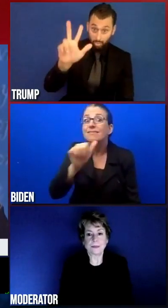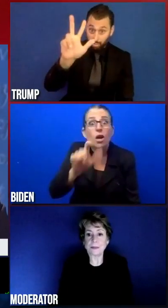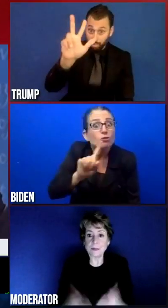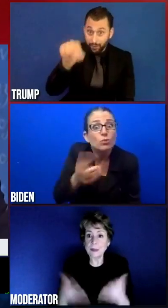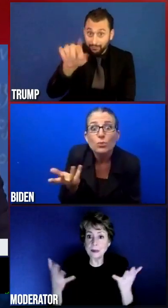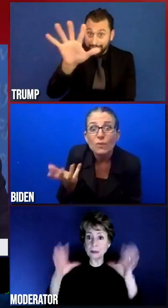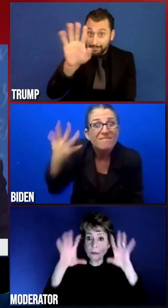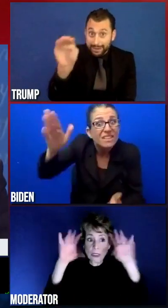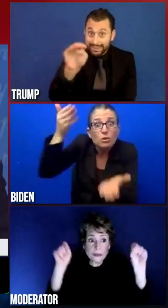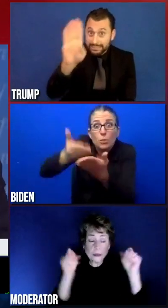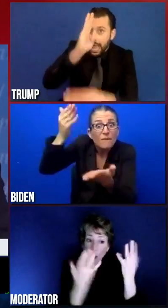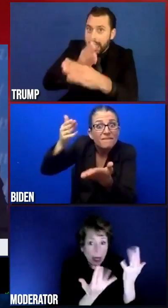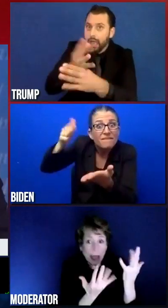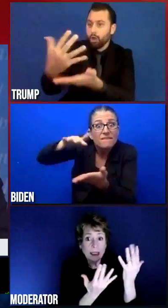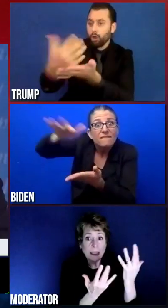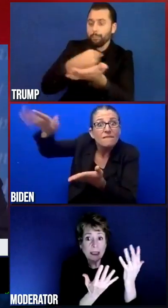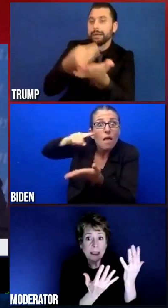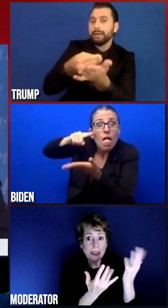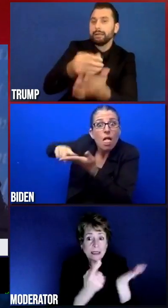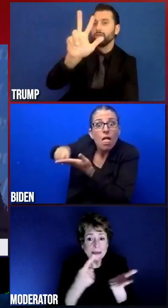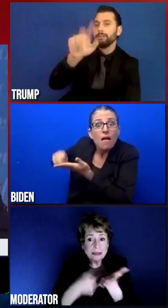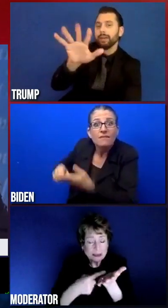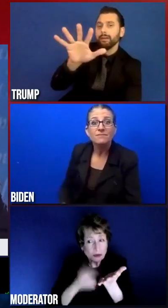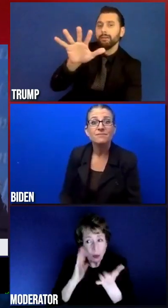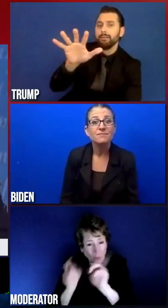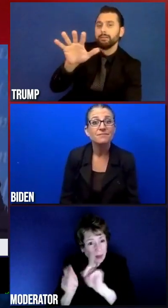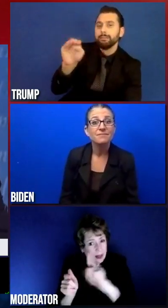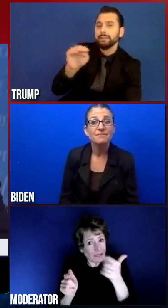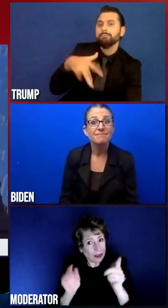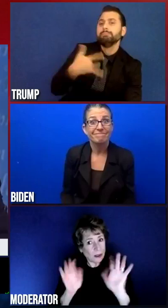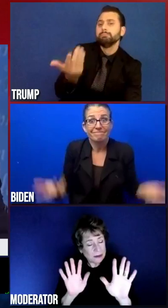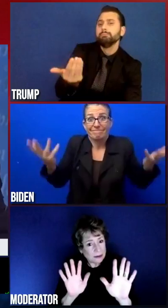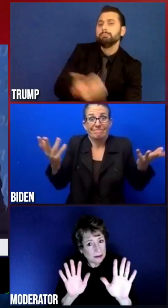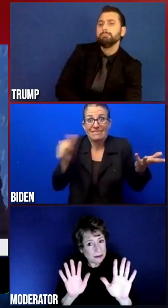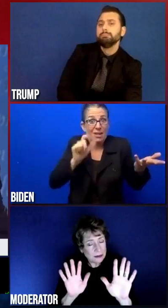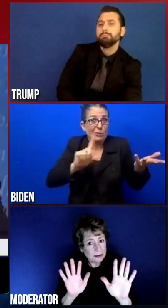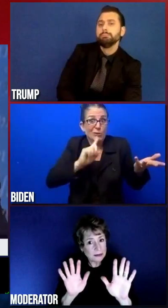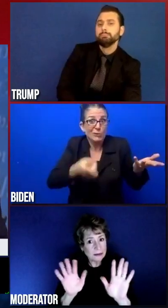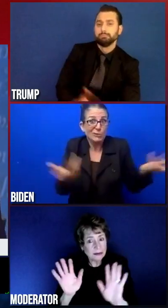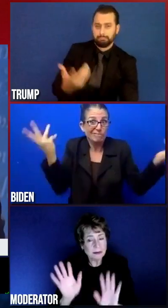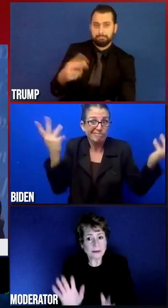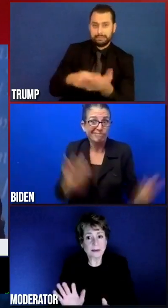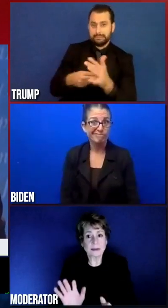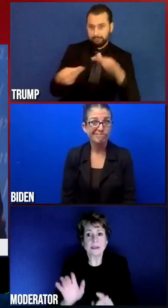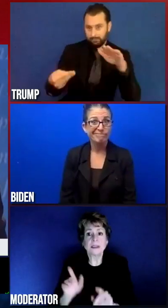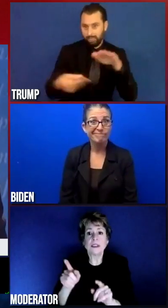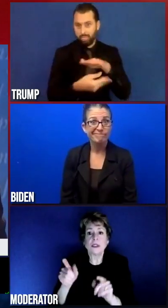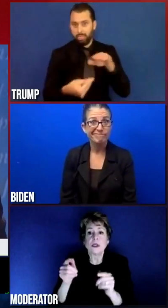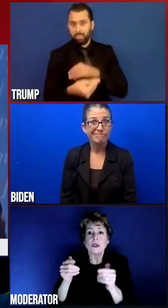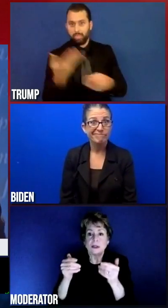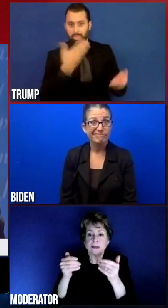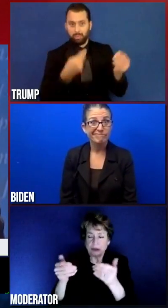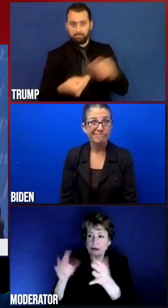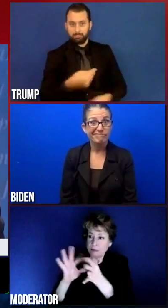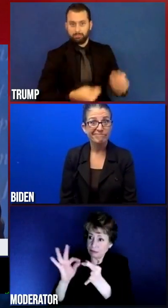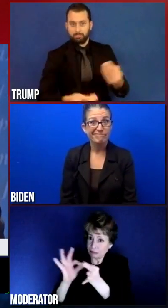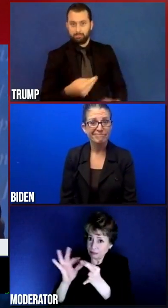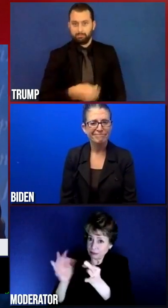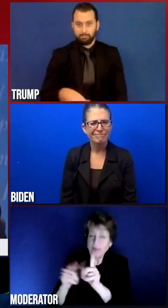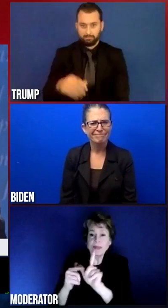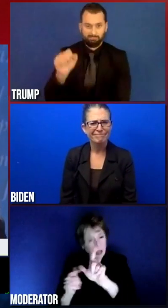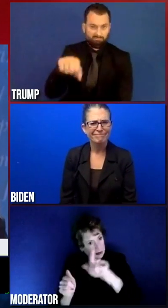discussion, please. It's a fact. Well, you have raised an issue. Let the Vice President answer. Discredited. Did Burisma pay